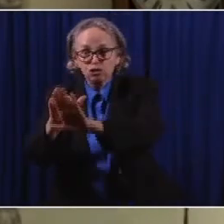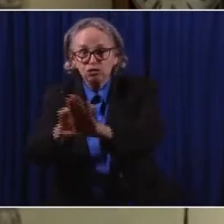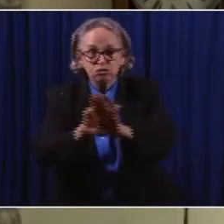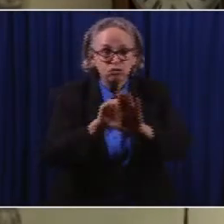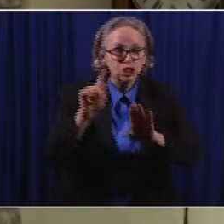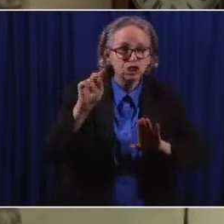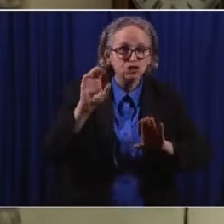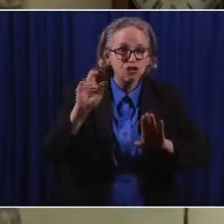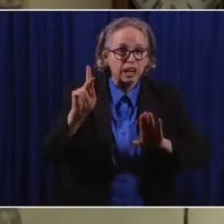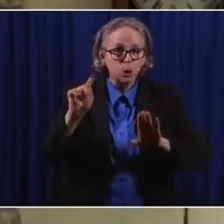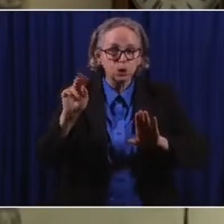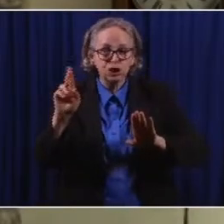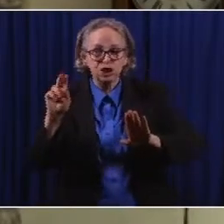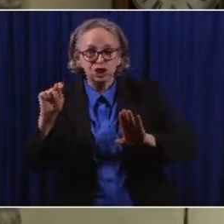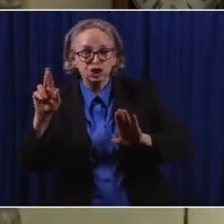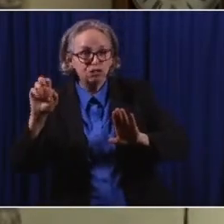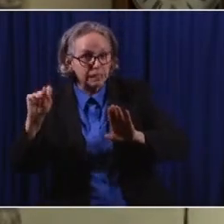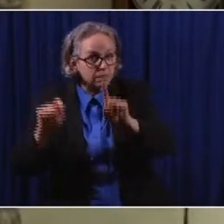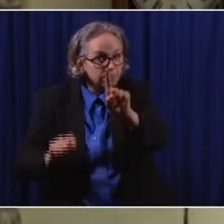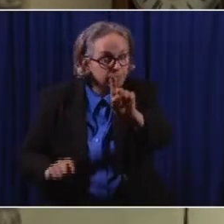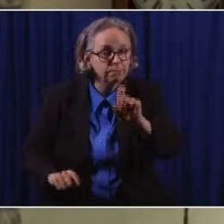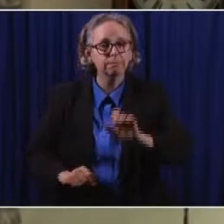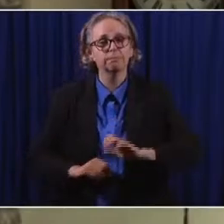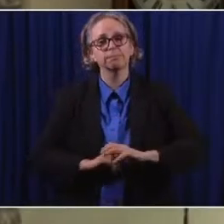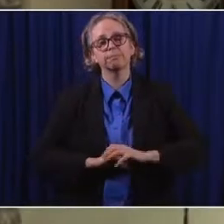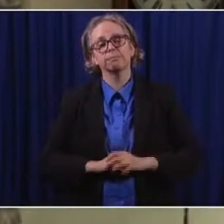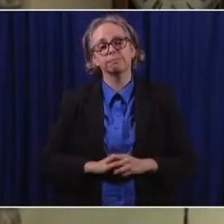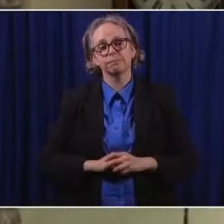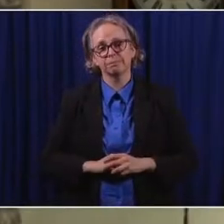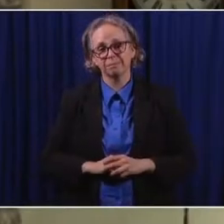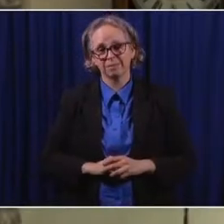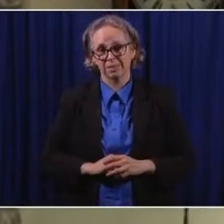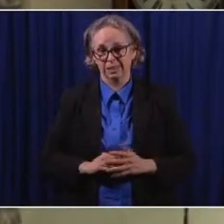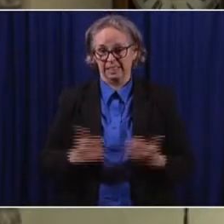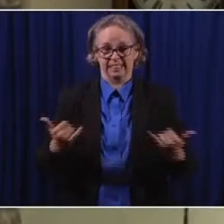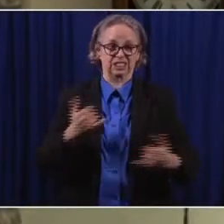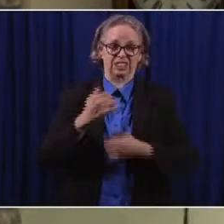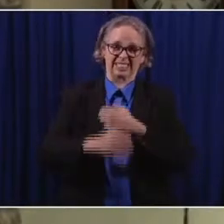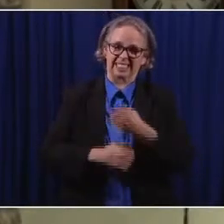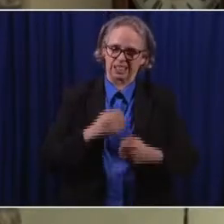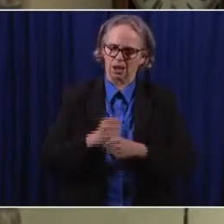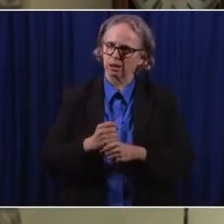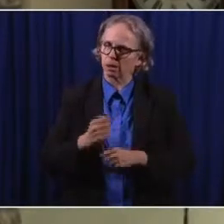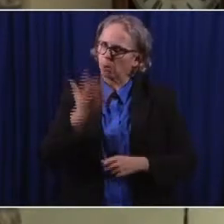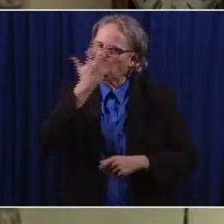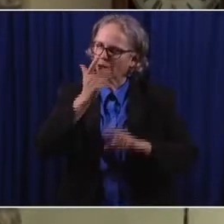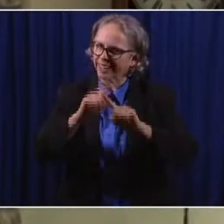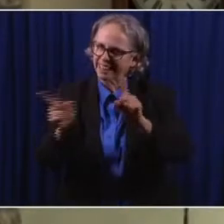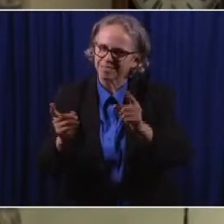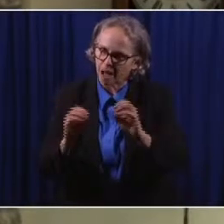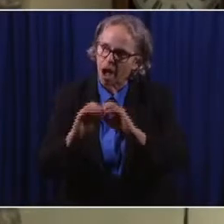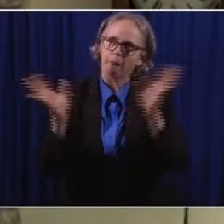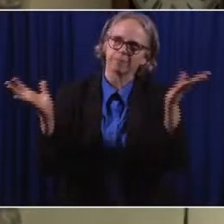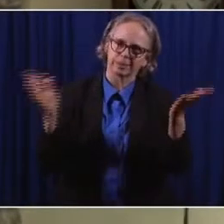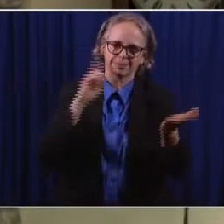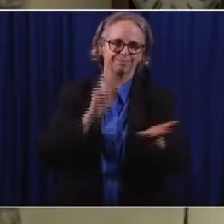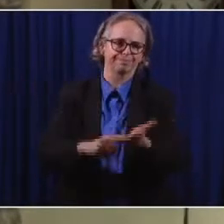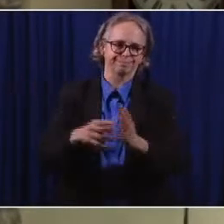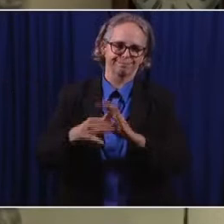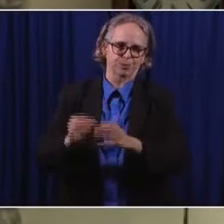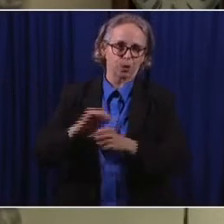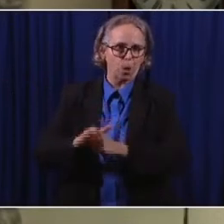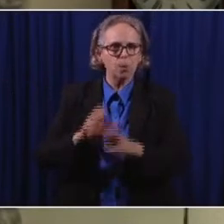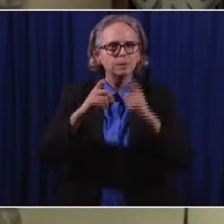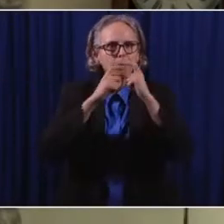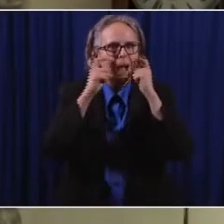Obviously, celebrations this year will not look like those in years past. Again, face coverings, and of course, that may